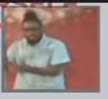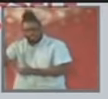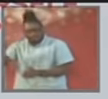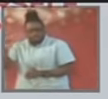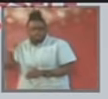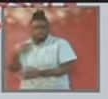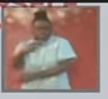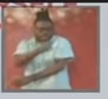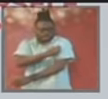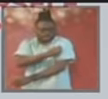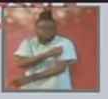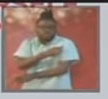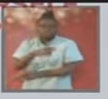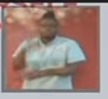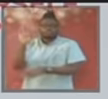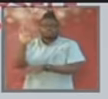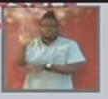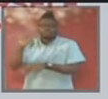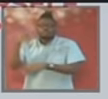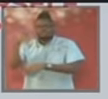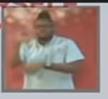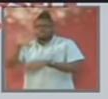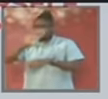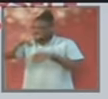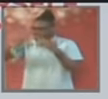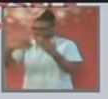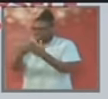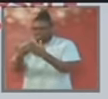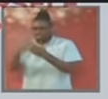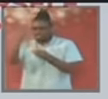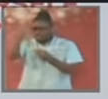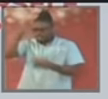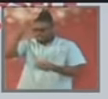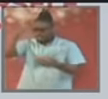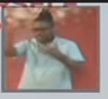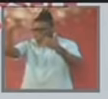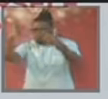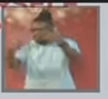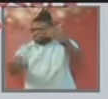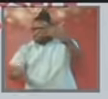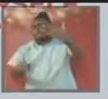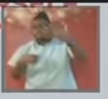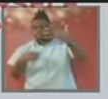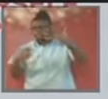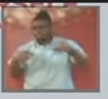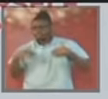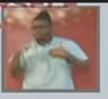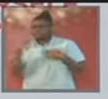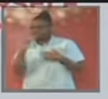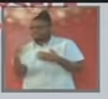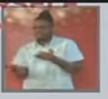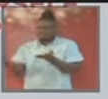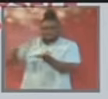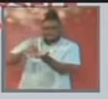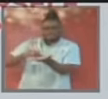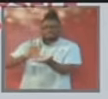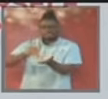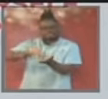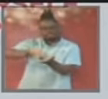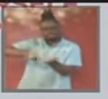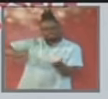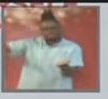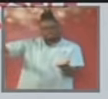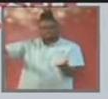a detailed rundown on all the steps we have taken since then. No need to go into that detail again. I just want